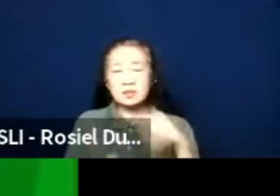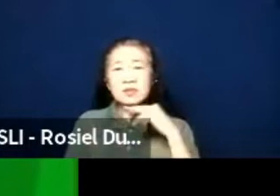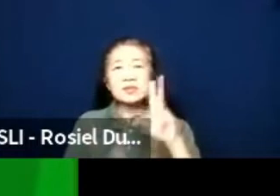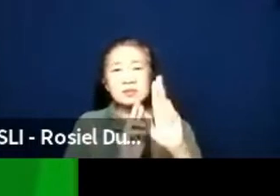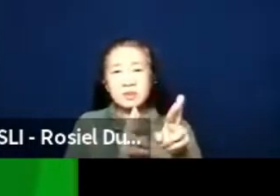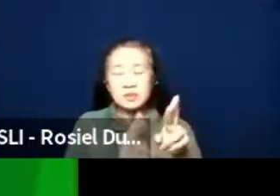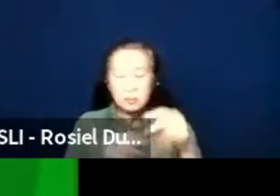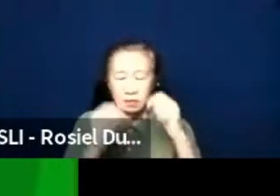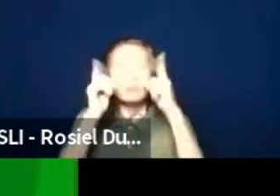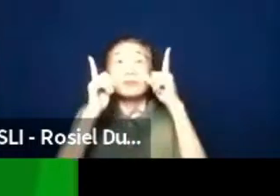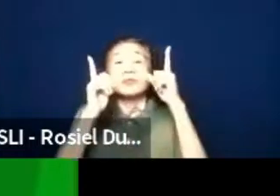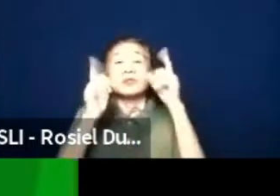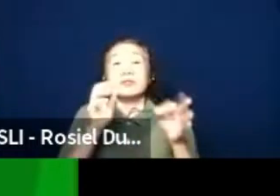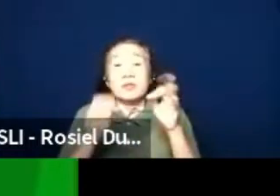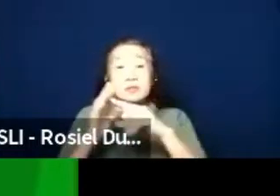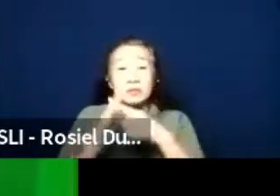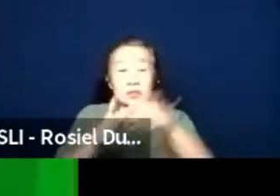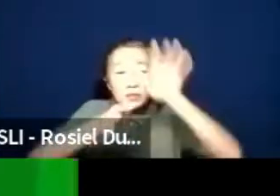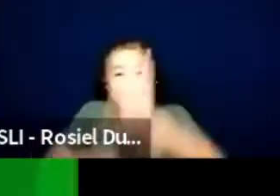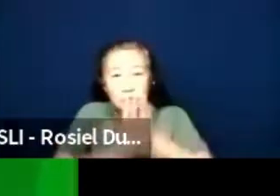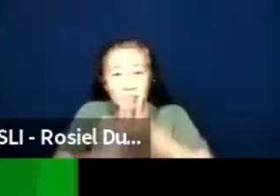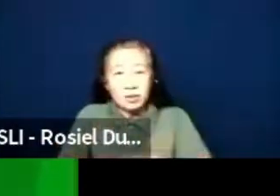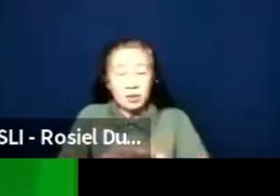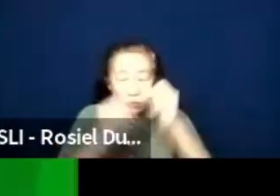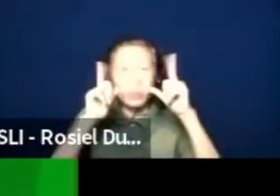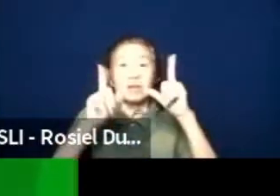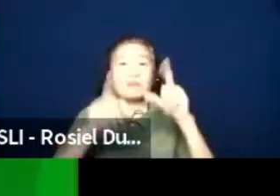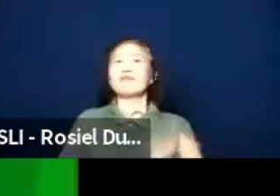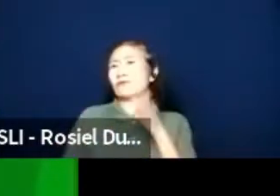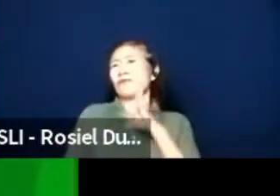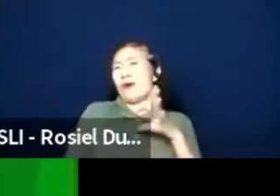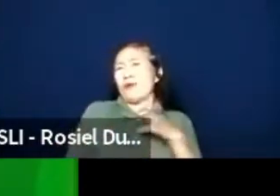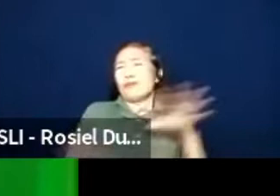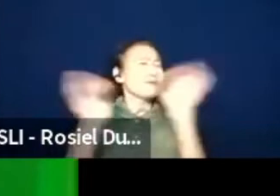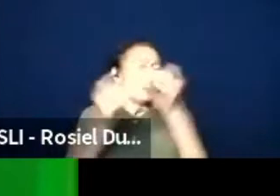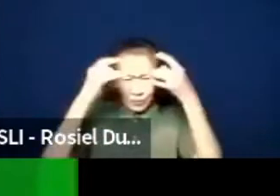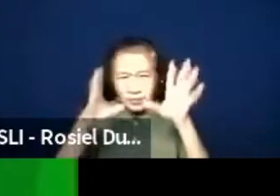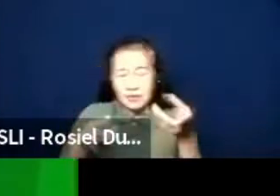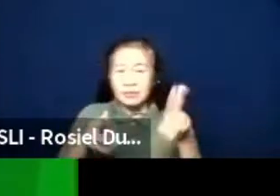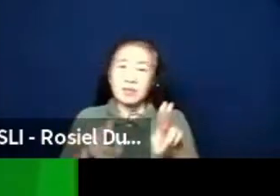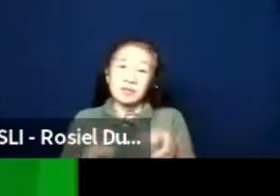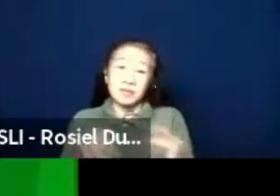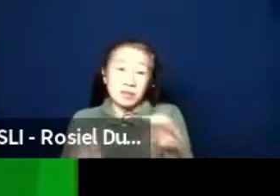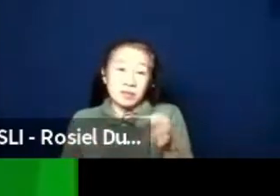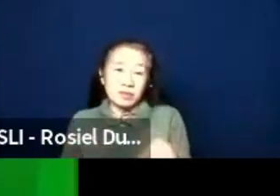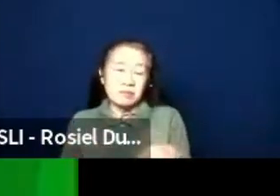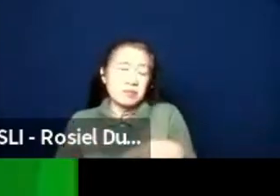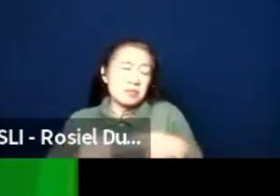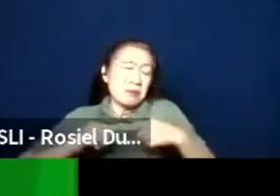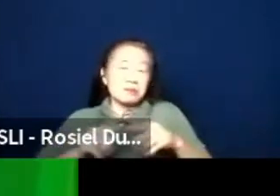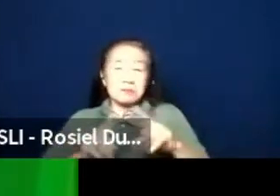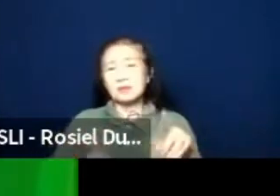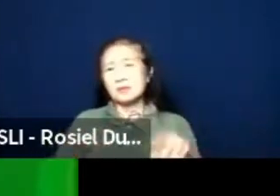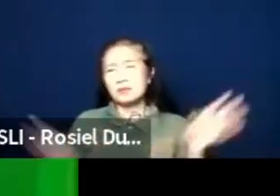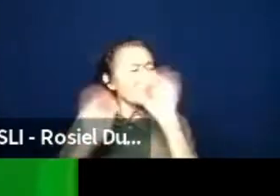not waking up. If you start to do compressions, they wake up, great. No harm done. Maybe they're going to be a little sore. Nothing else.